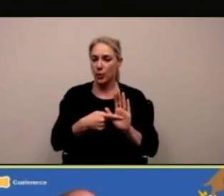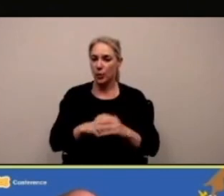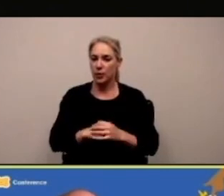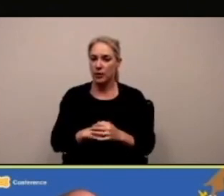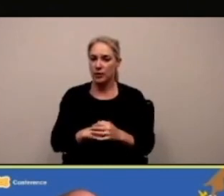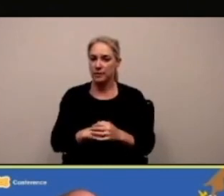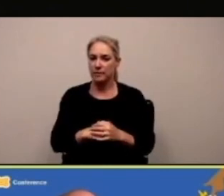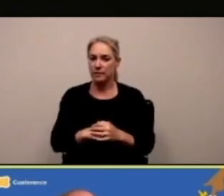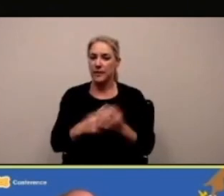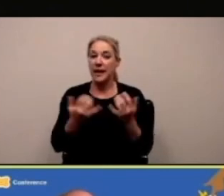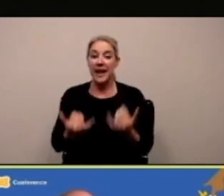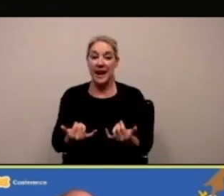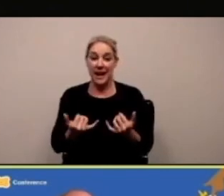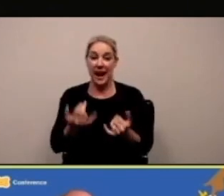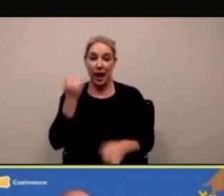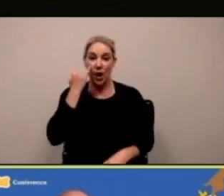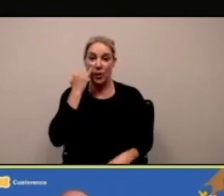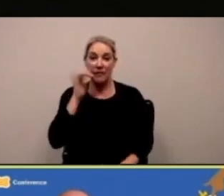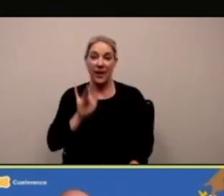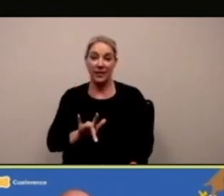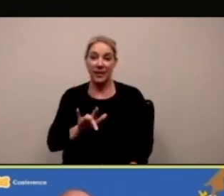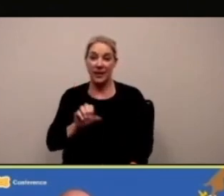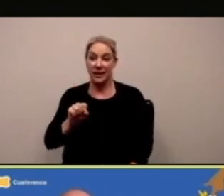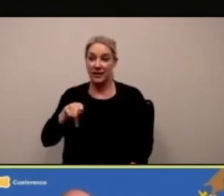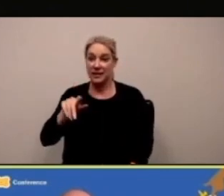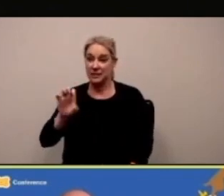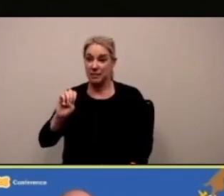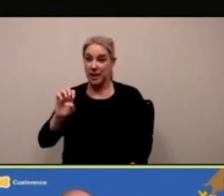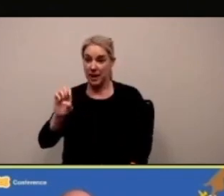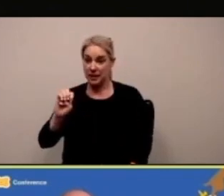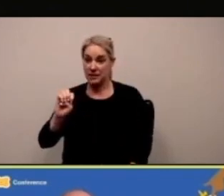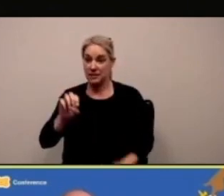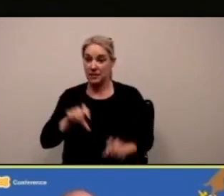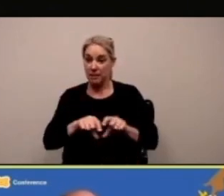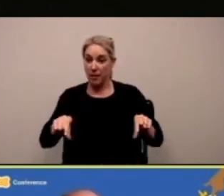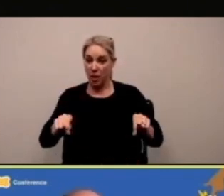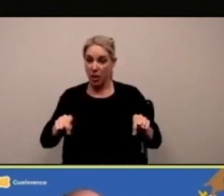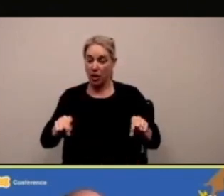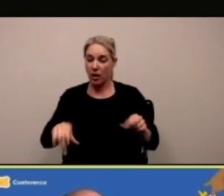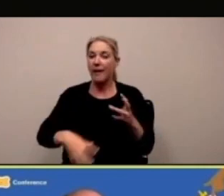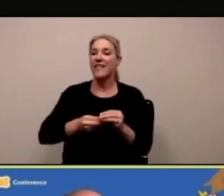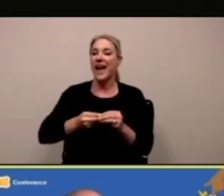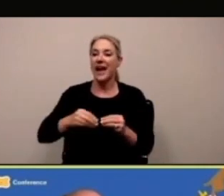So now if I press the space bar, I've added some music to it.